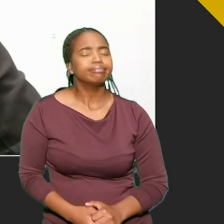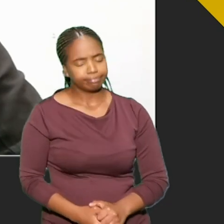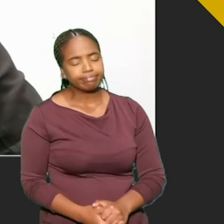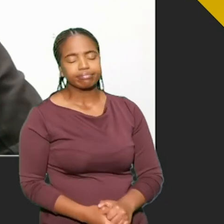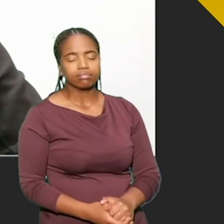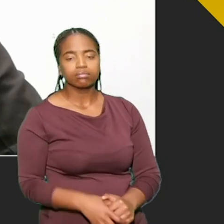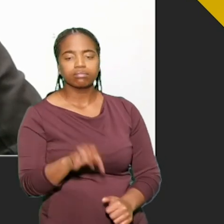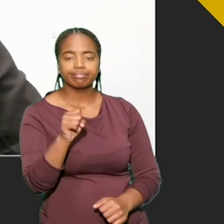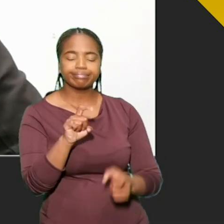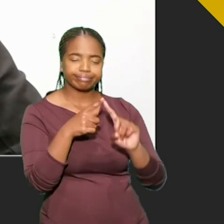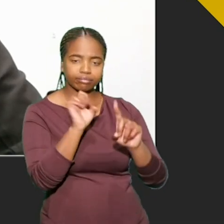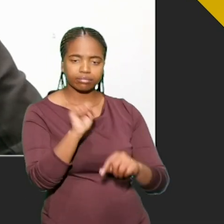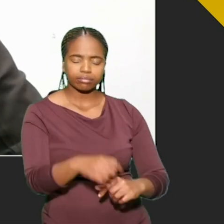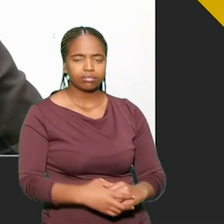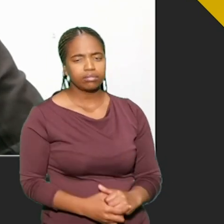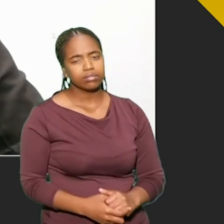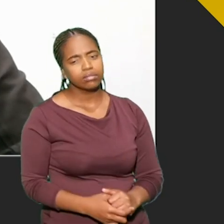that's my point.